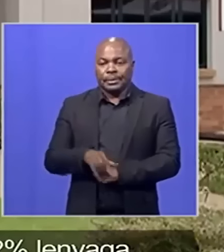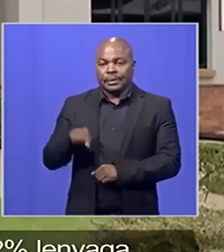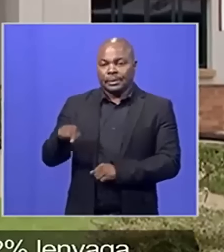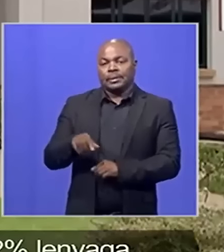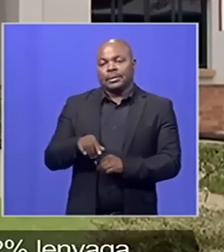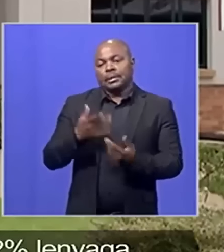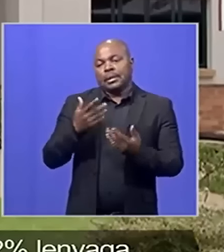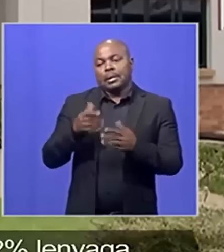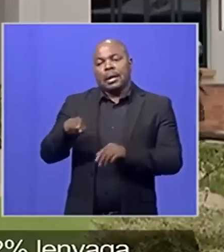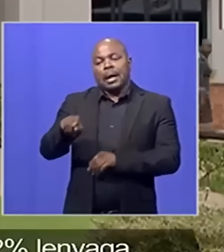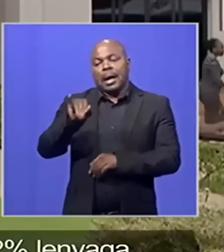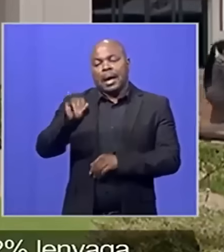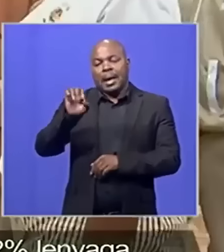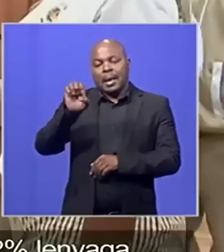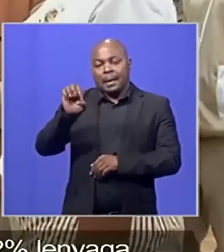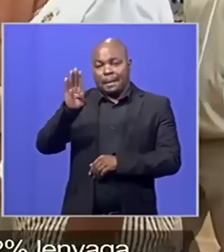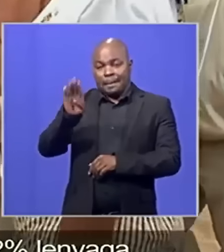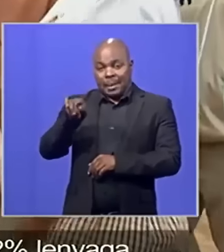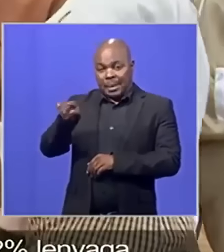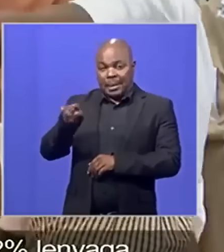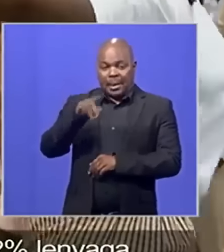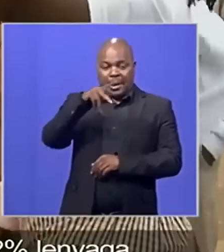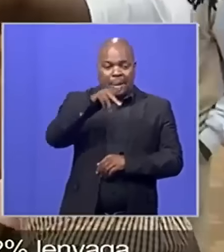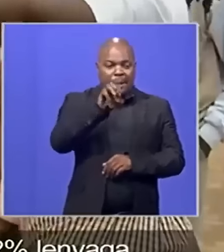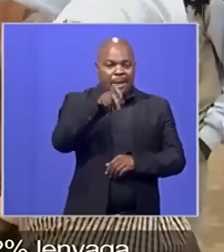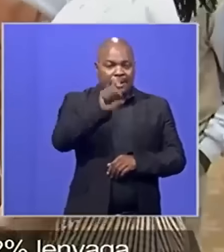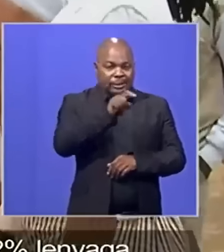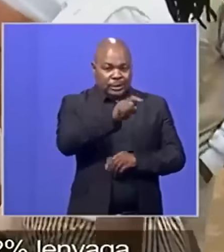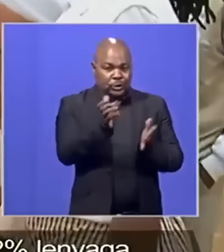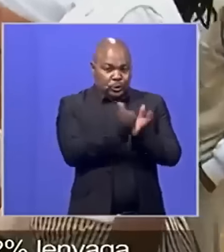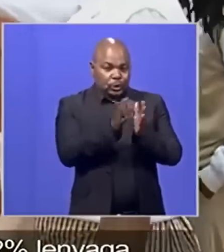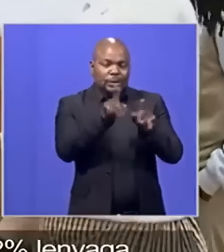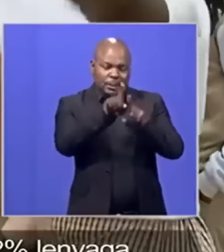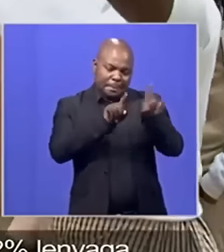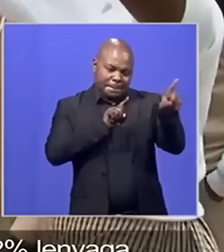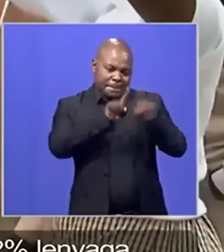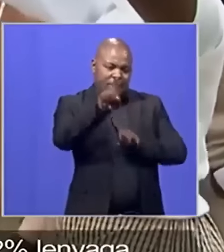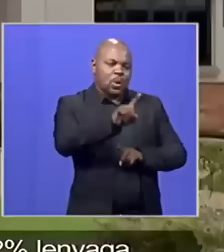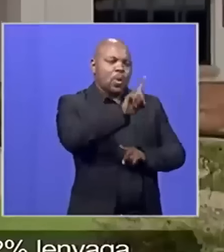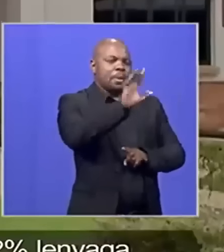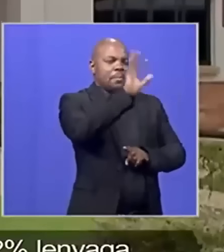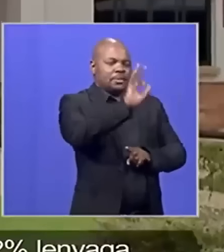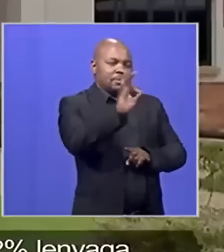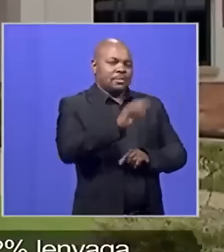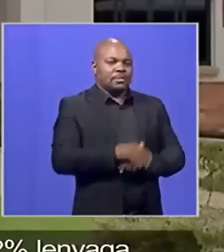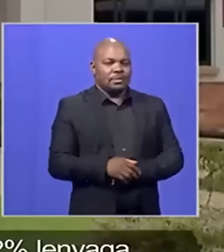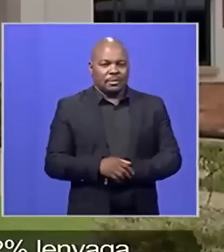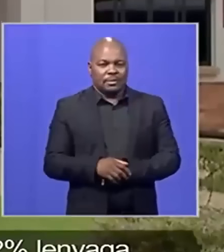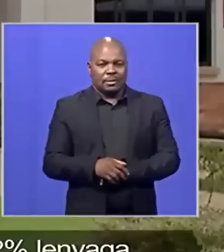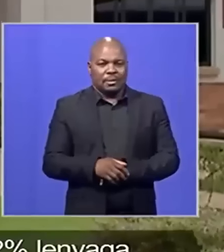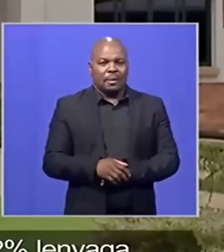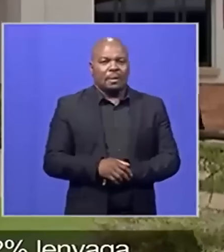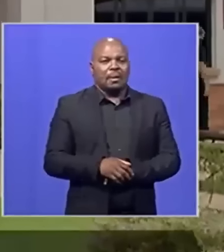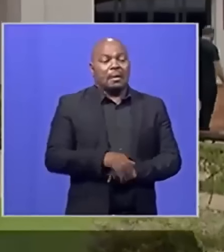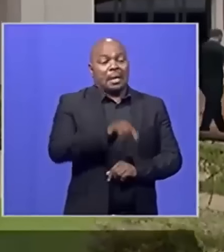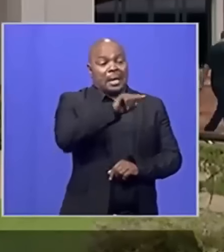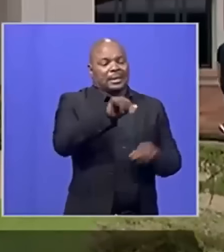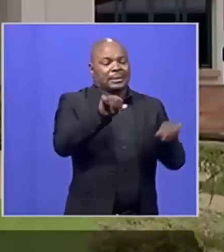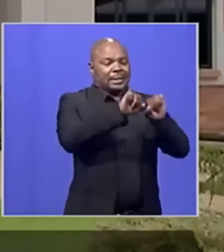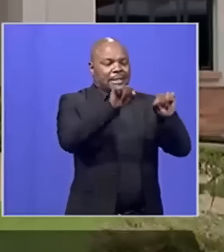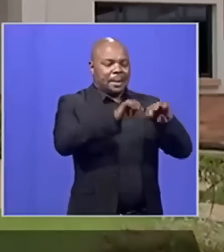go kwadisa ditlhatlhobo tsa IEB PEPS ba falotse ka diperesente di le 100 gape. We had to put a system in place